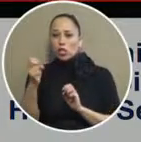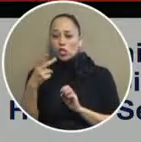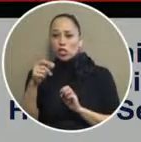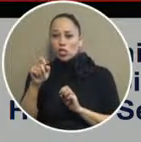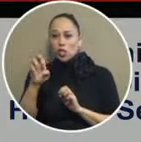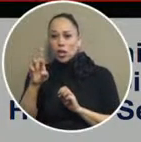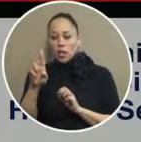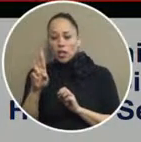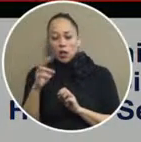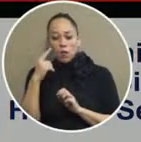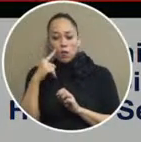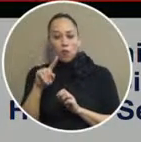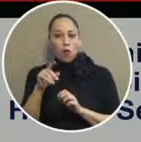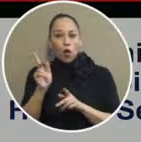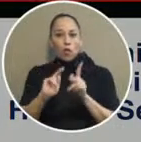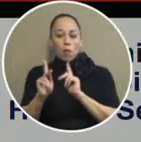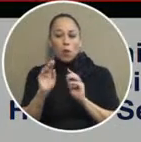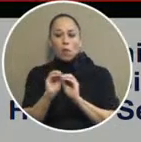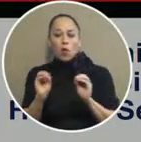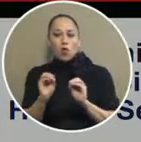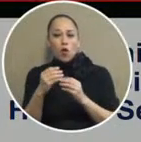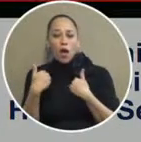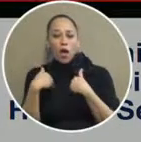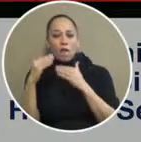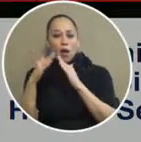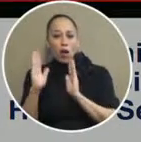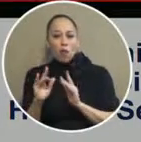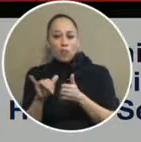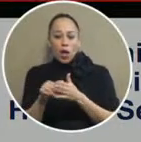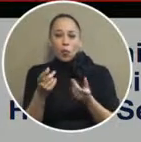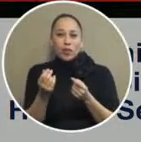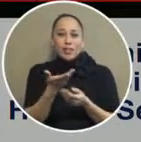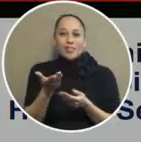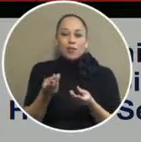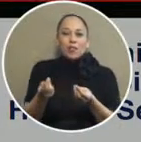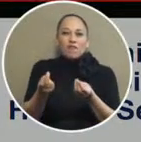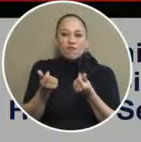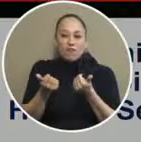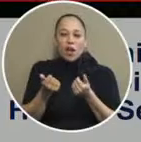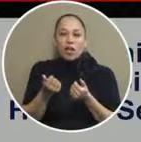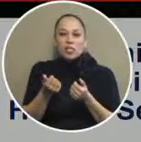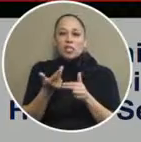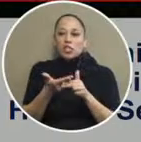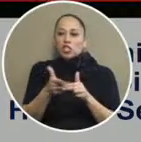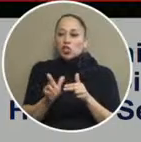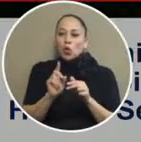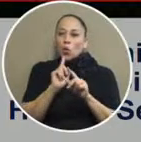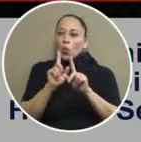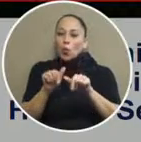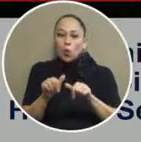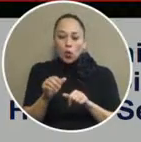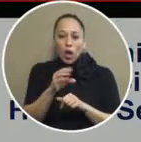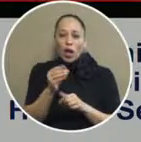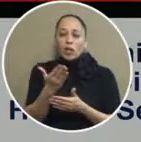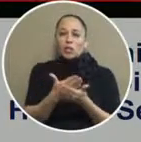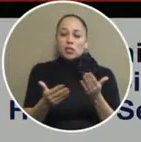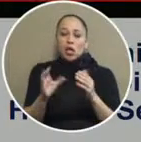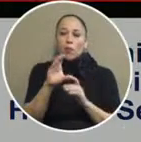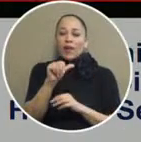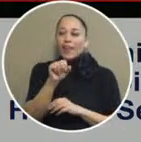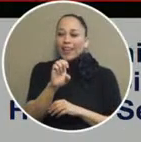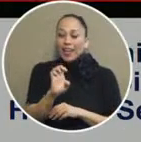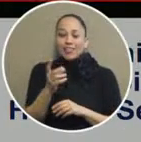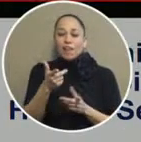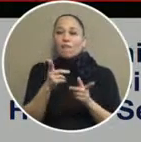for our community's homeless. This is something that we did very quickly, in short order, and in some cases